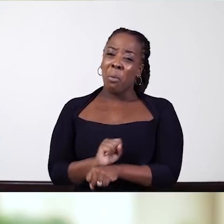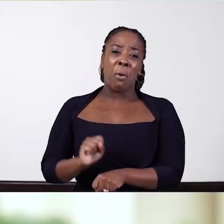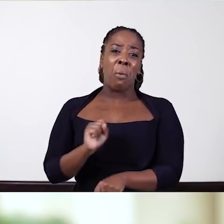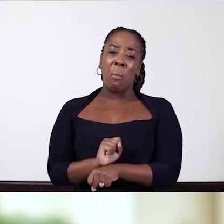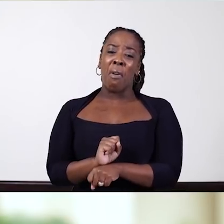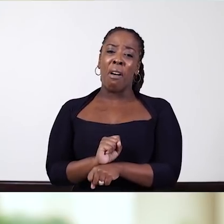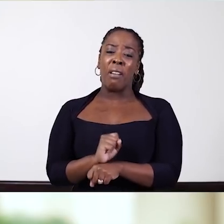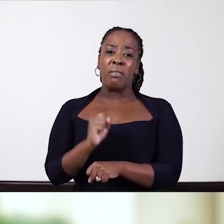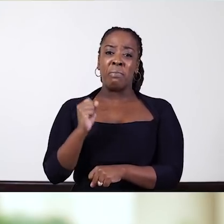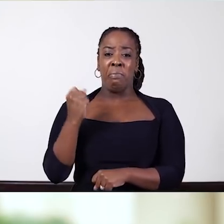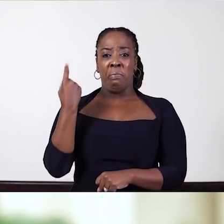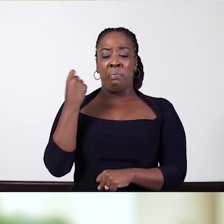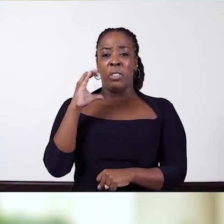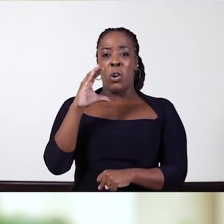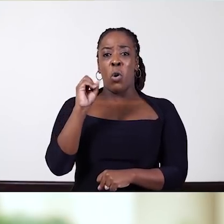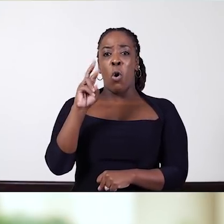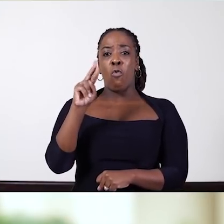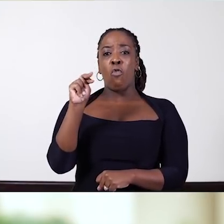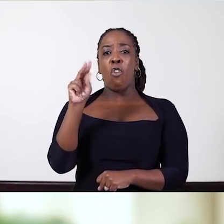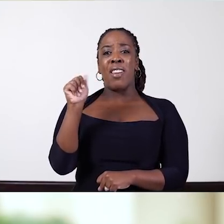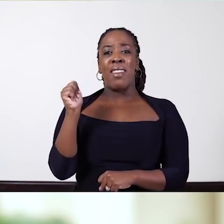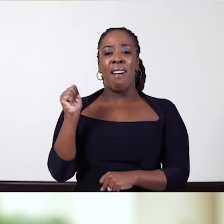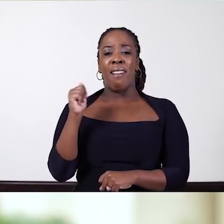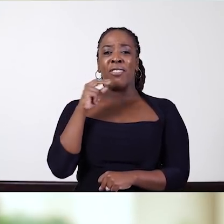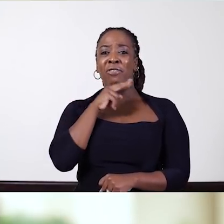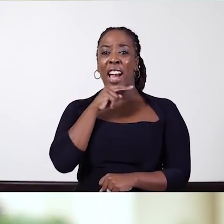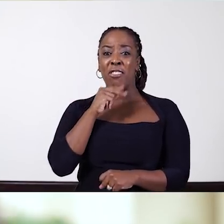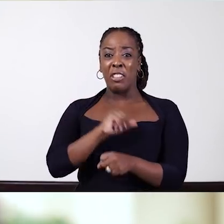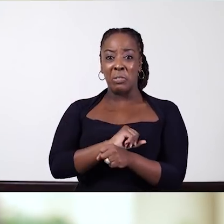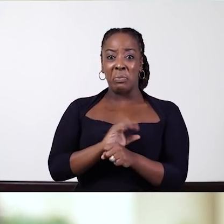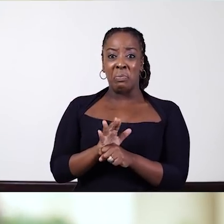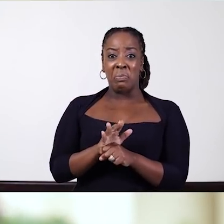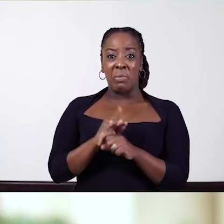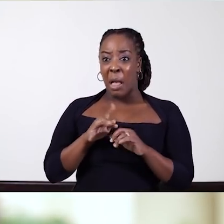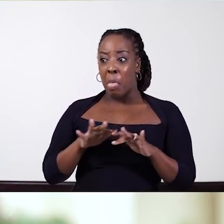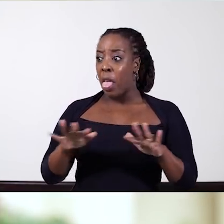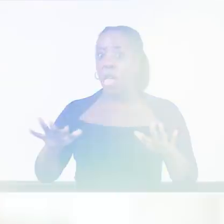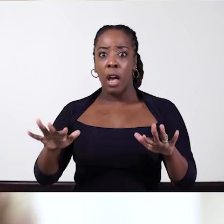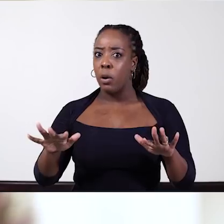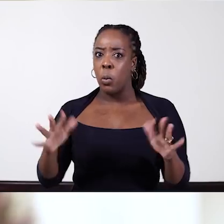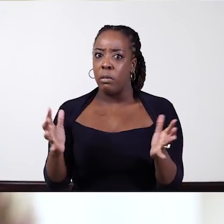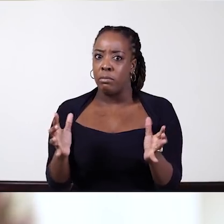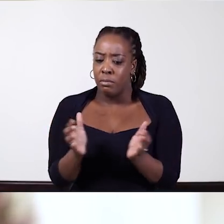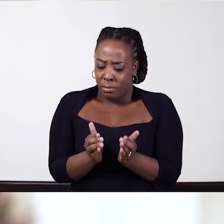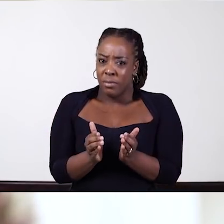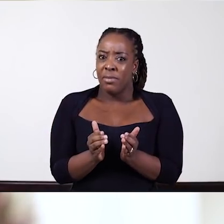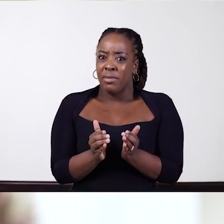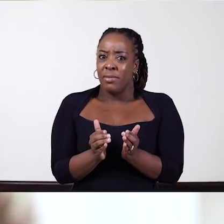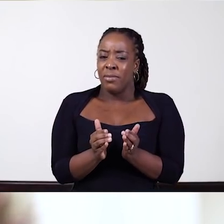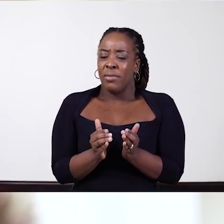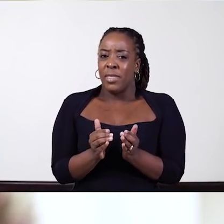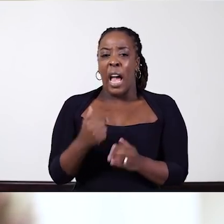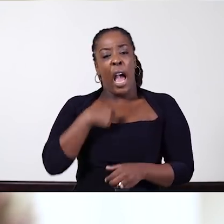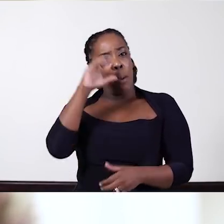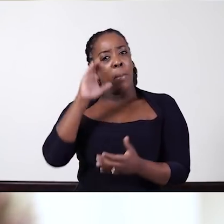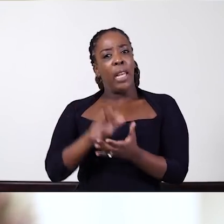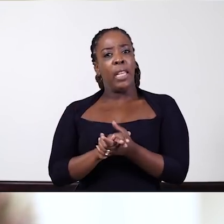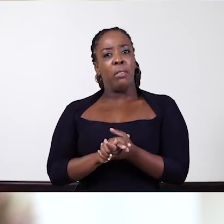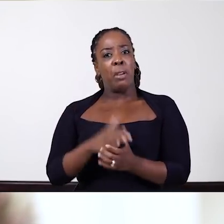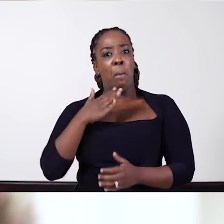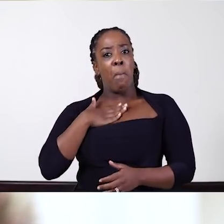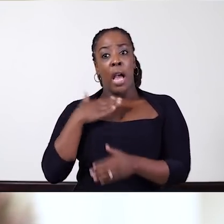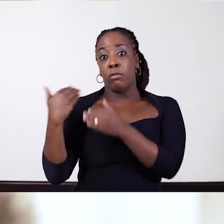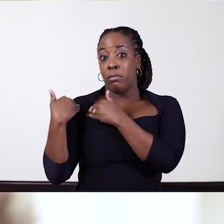to contain the spread of the dreaded coronavirus COVID-19. And I believe that it is my duty